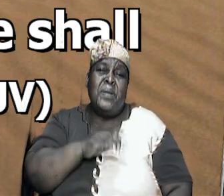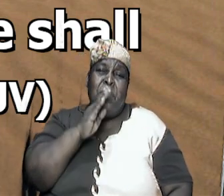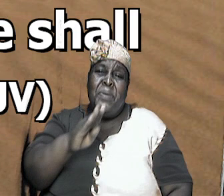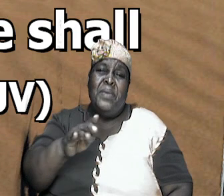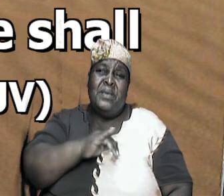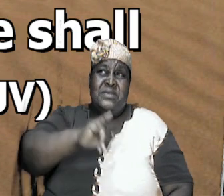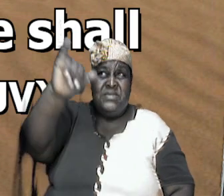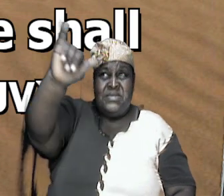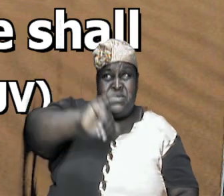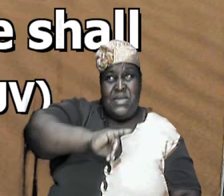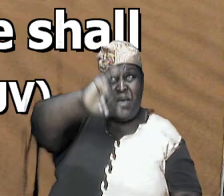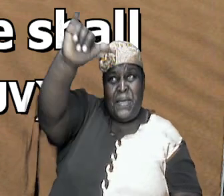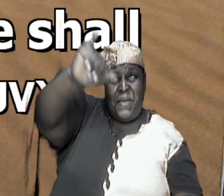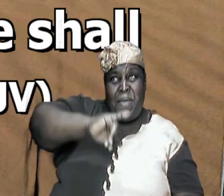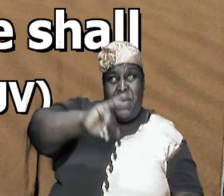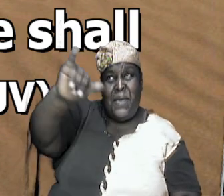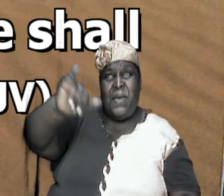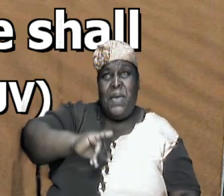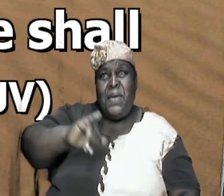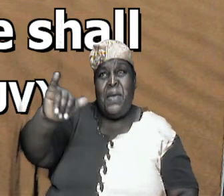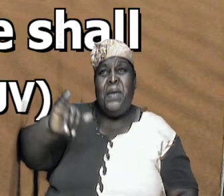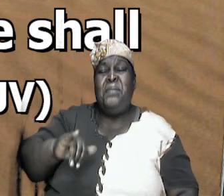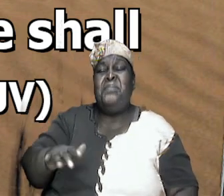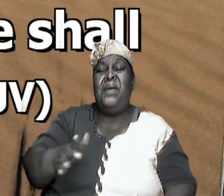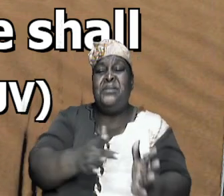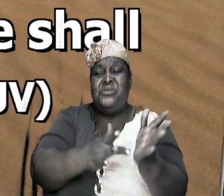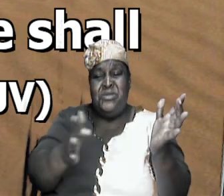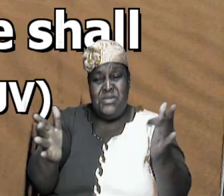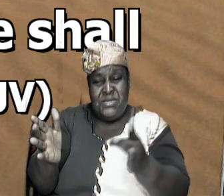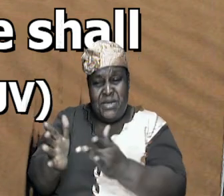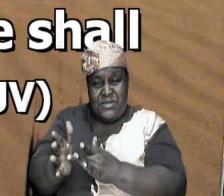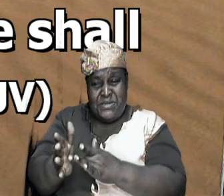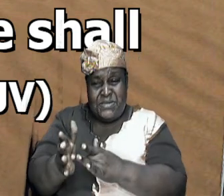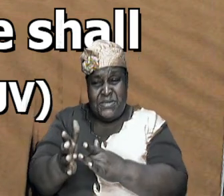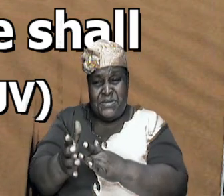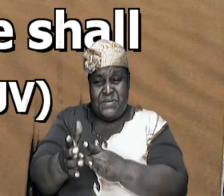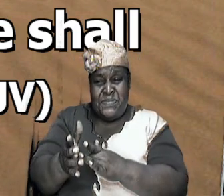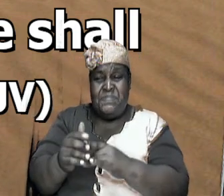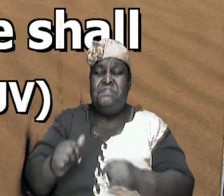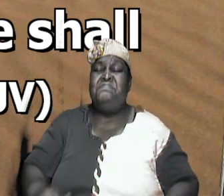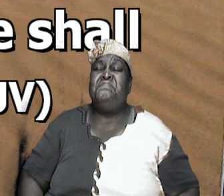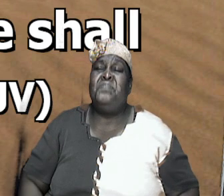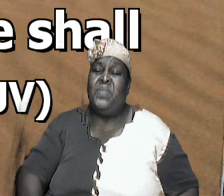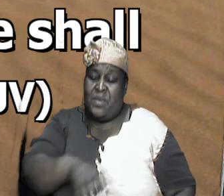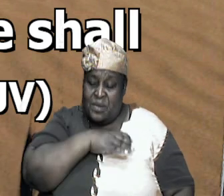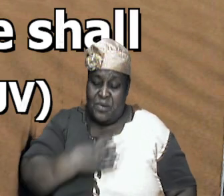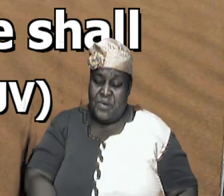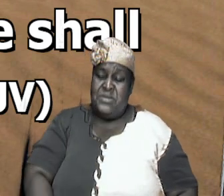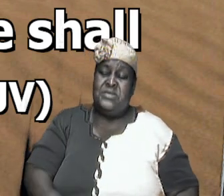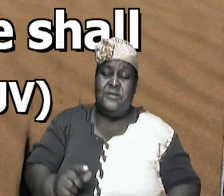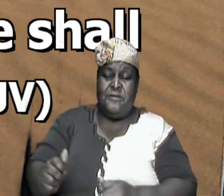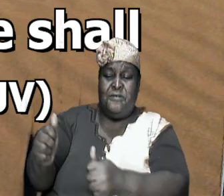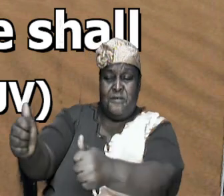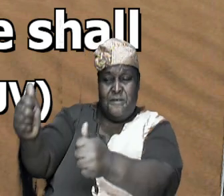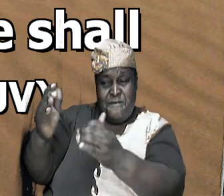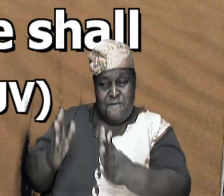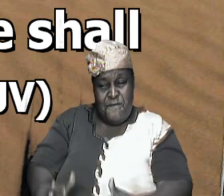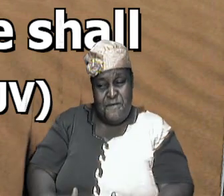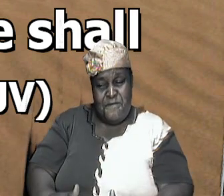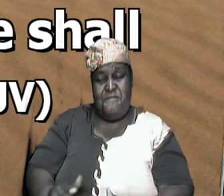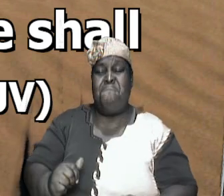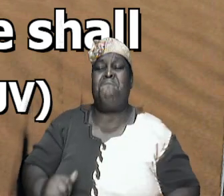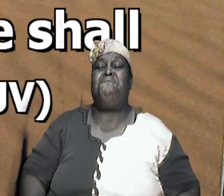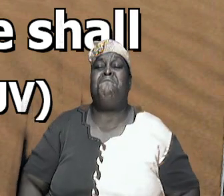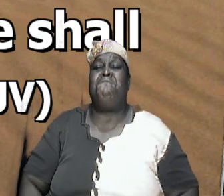are going to be like him. As I said, we come back to the definition of of Christian. Christian means to follower, one that follows